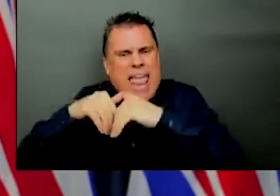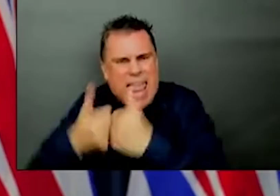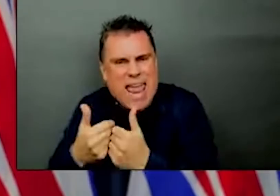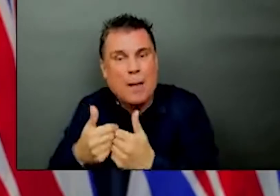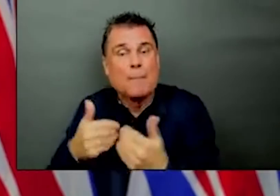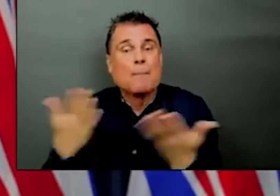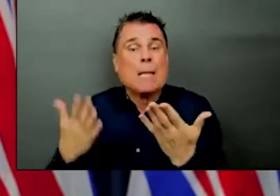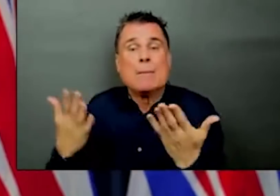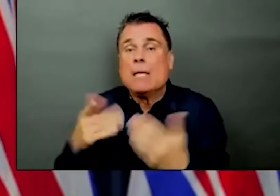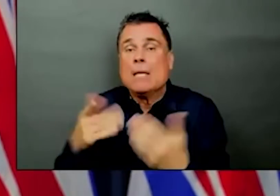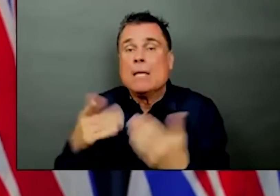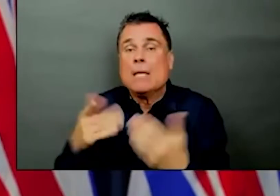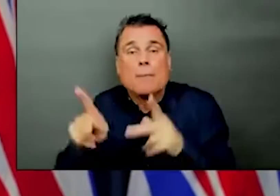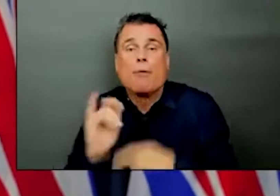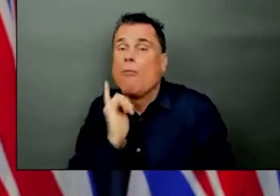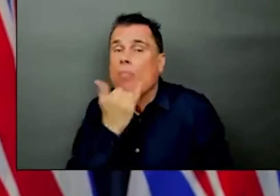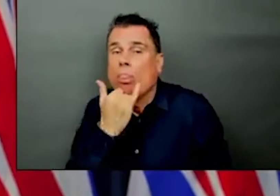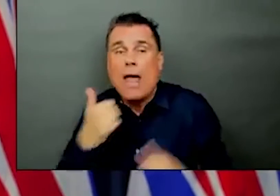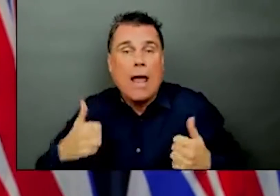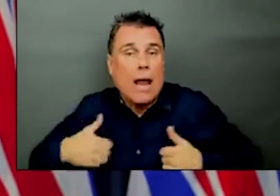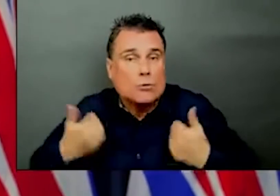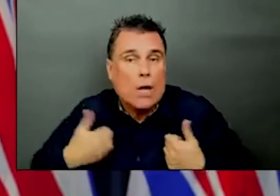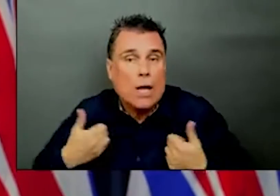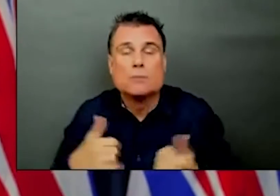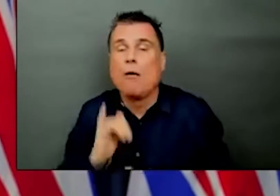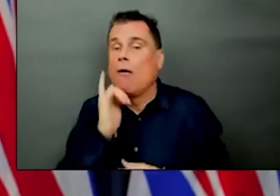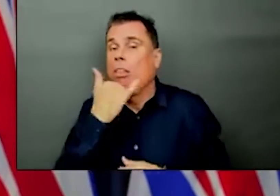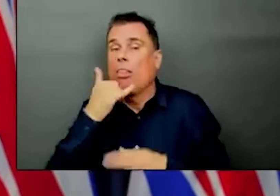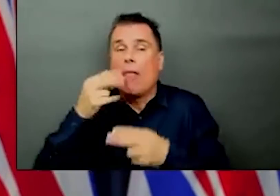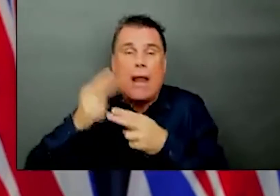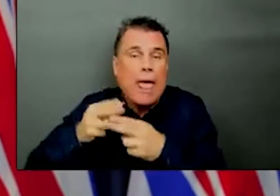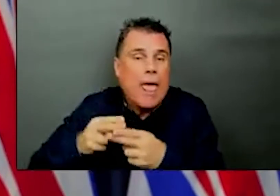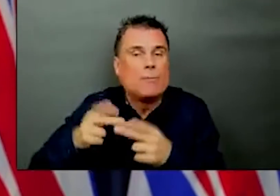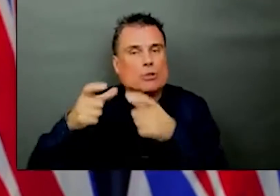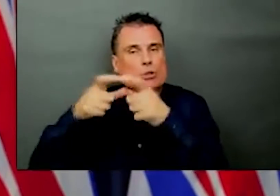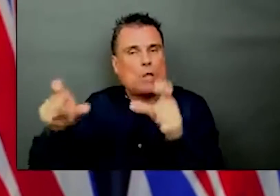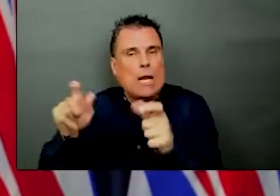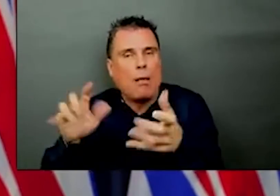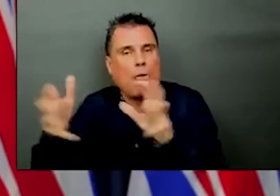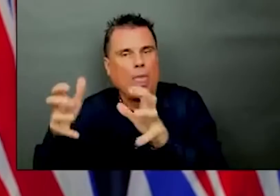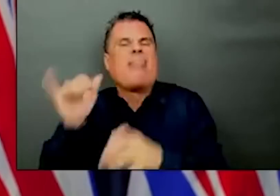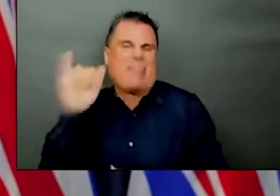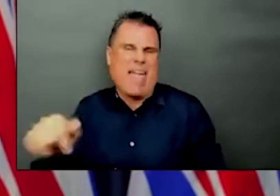them for patience. I asked them to be mindful that there has been an error made.